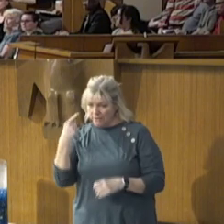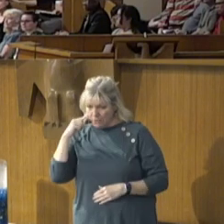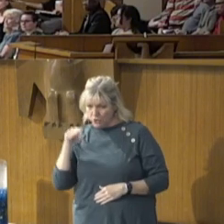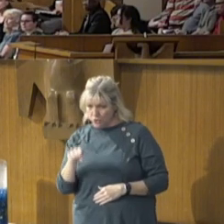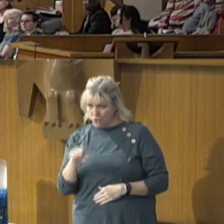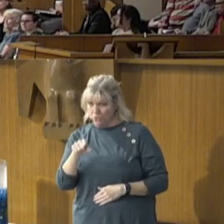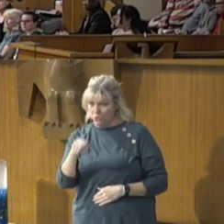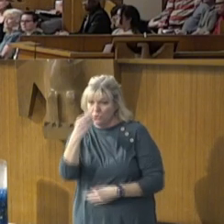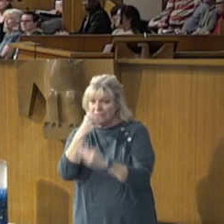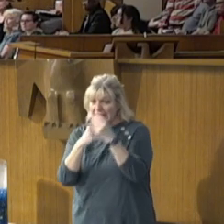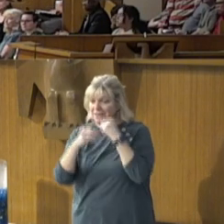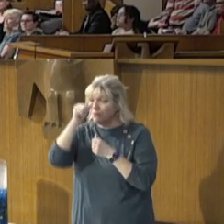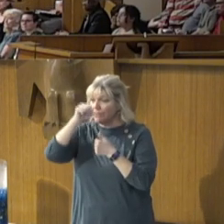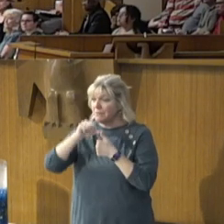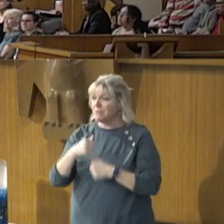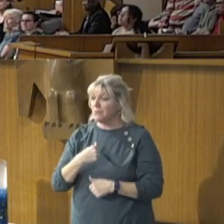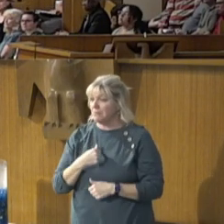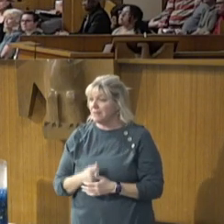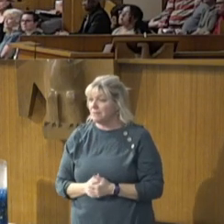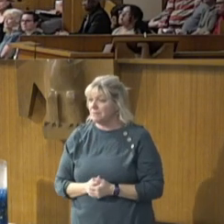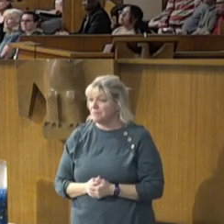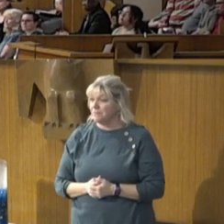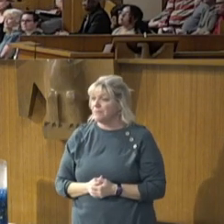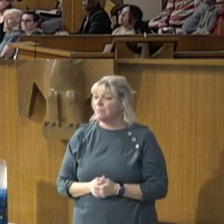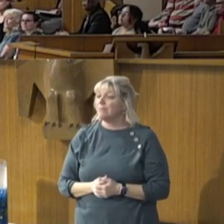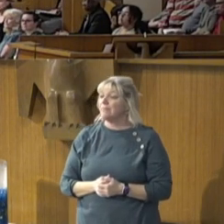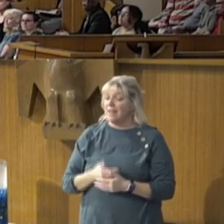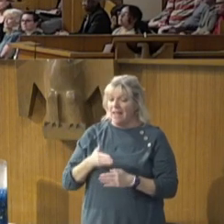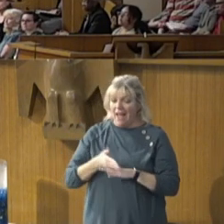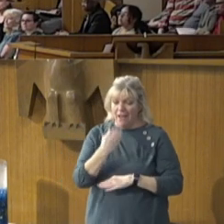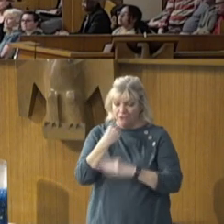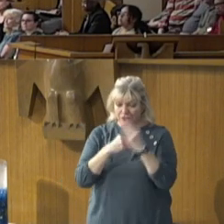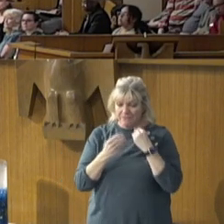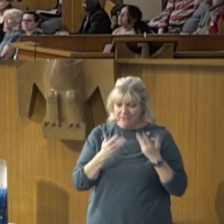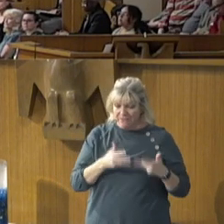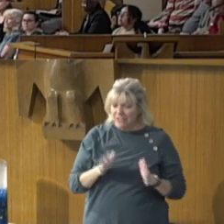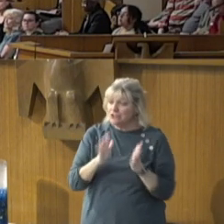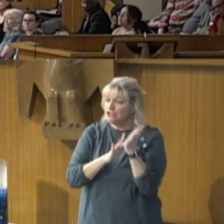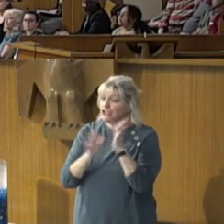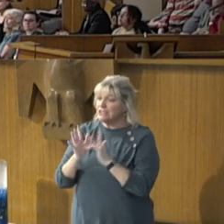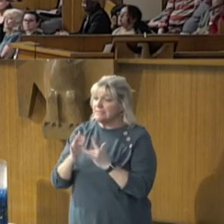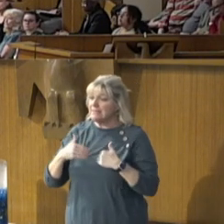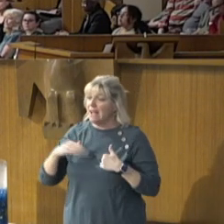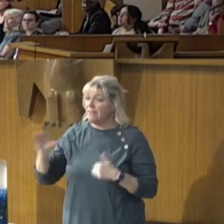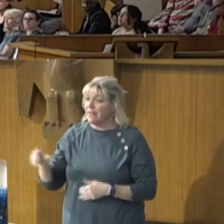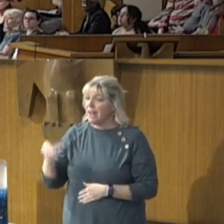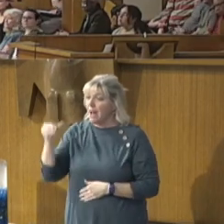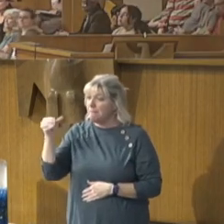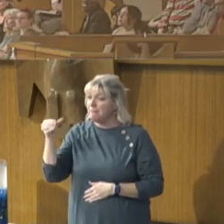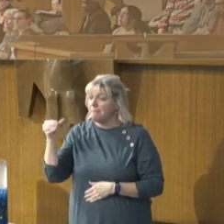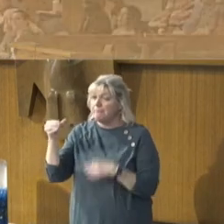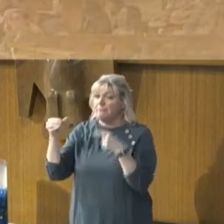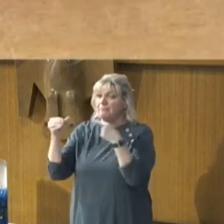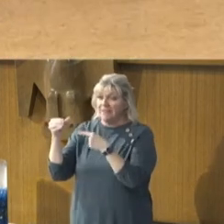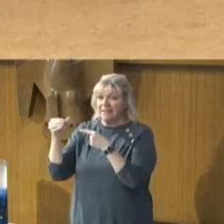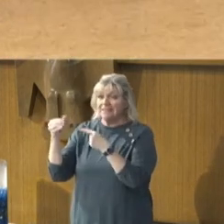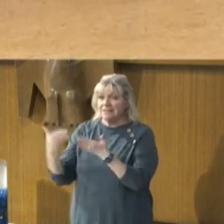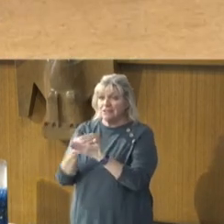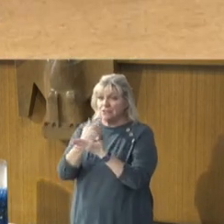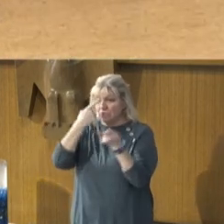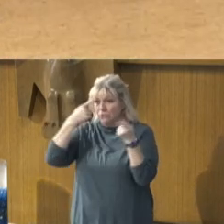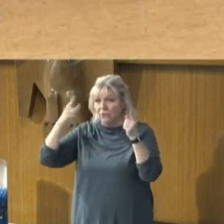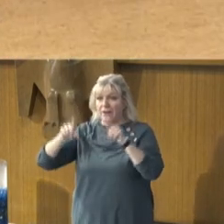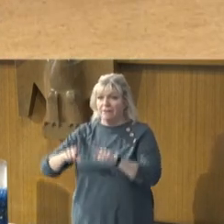in remembrance of me." And in the same way, after supper, Jesus took the cup and he said, "This cup is the new